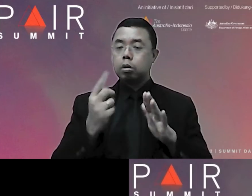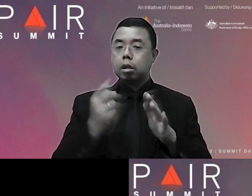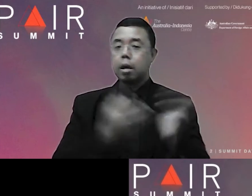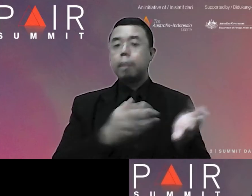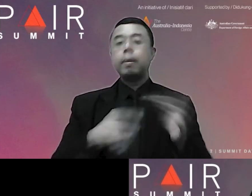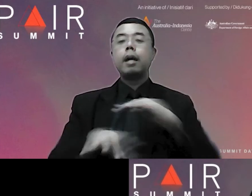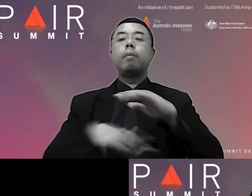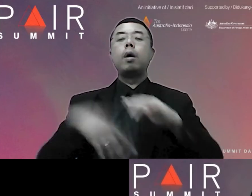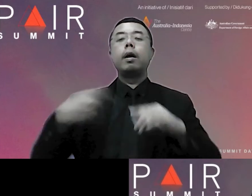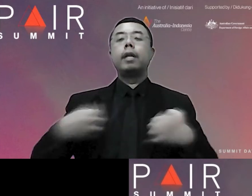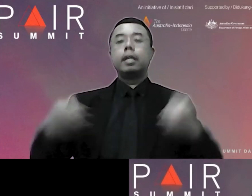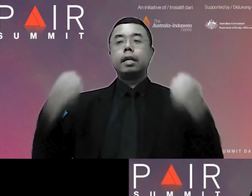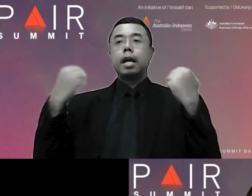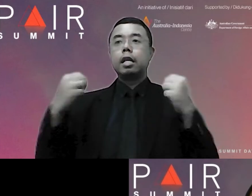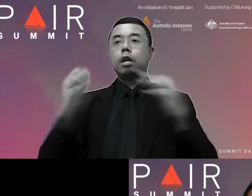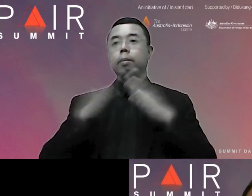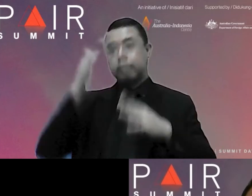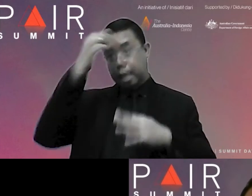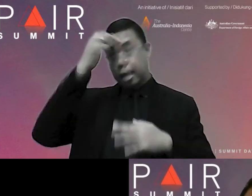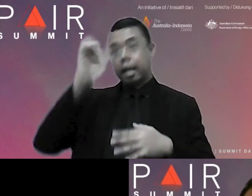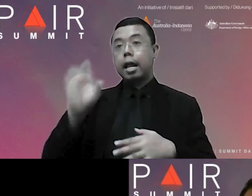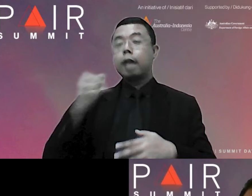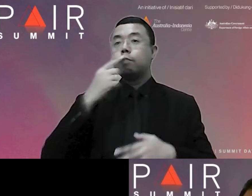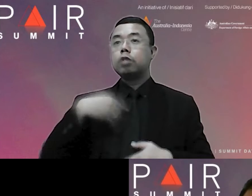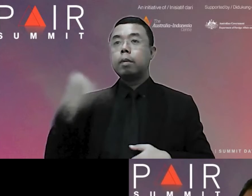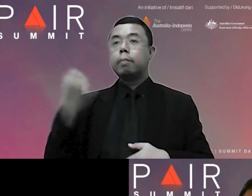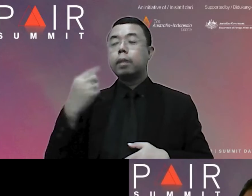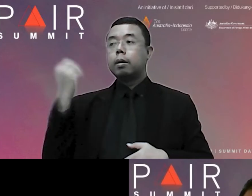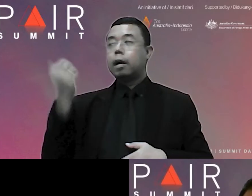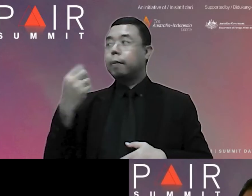provincial governments, and other hospitals belong to